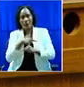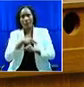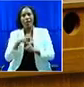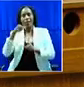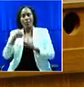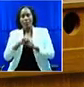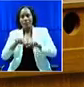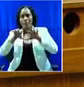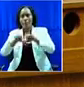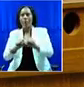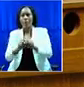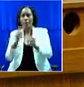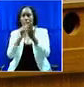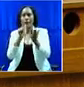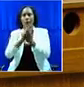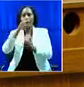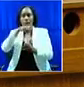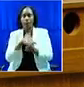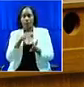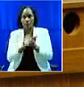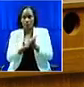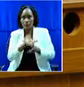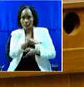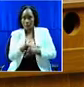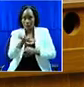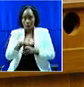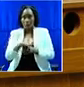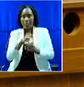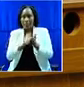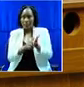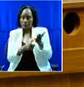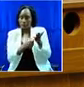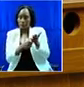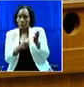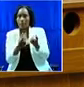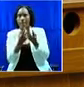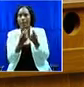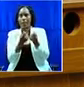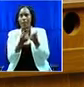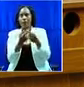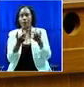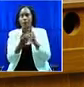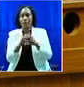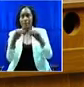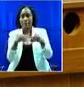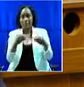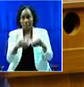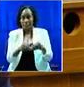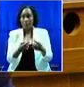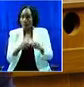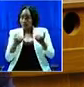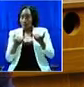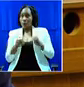sites and soliciting protection money from businesses. Now, this will come to an